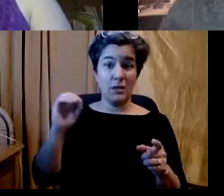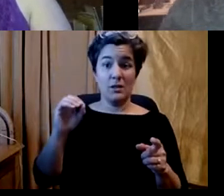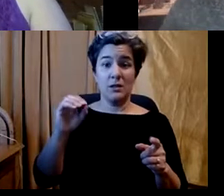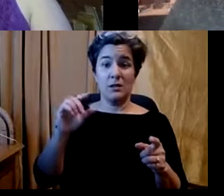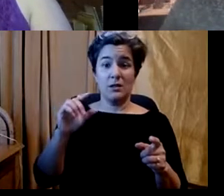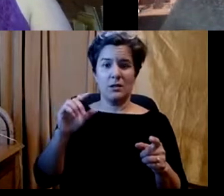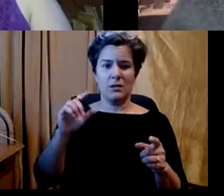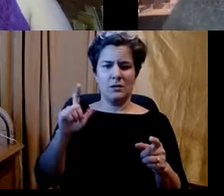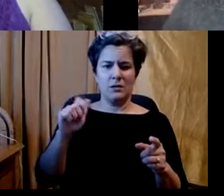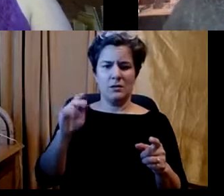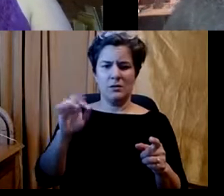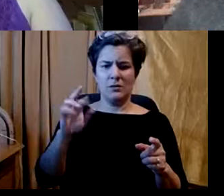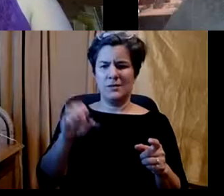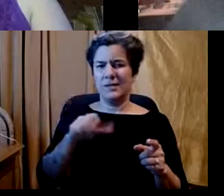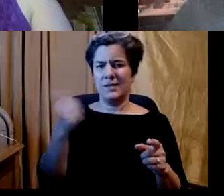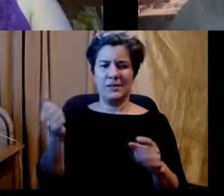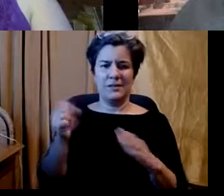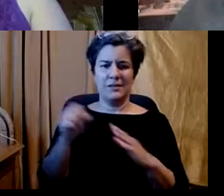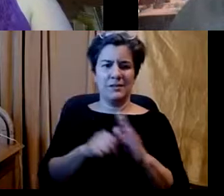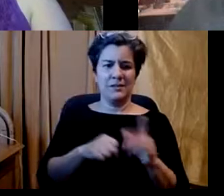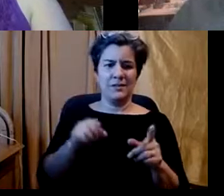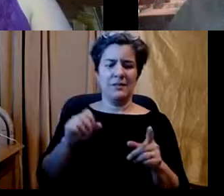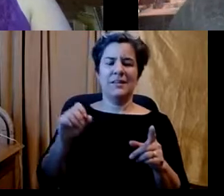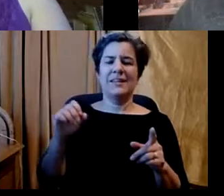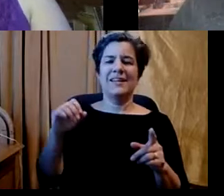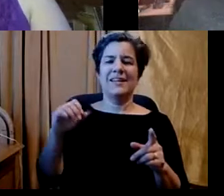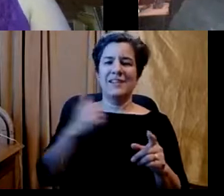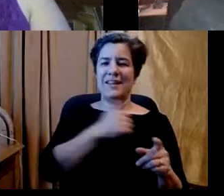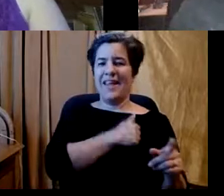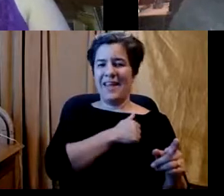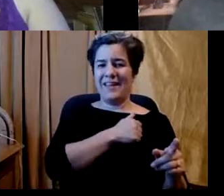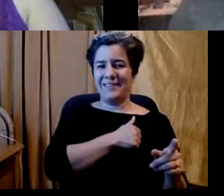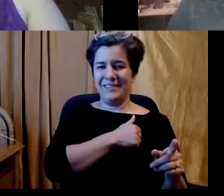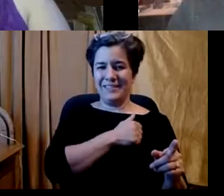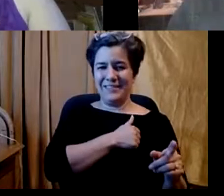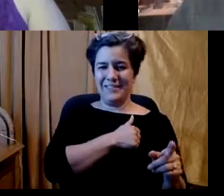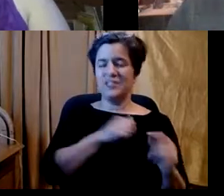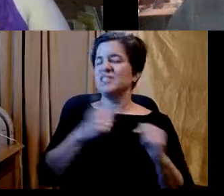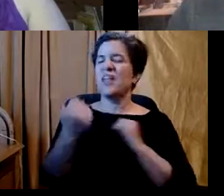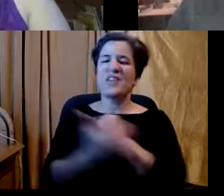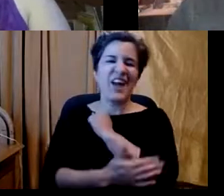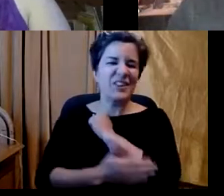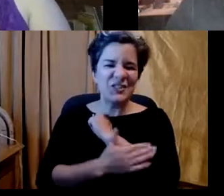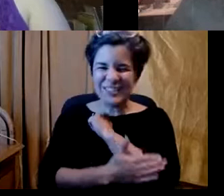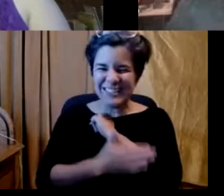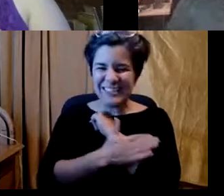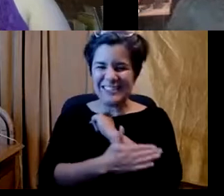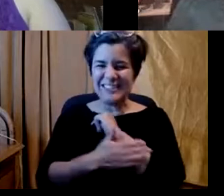some other state. I'm in BC, Canada. Okay, she's in another country. And then Shift Witch, where are